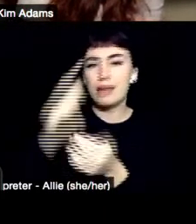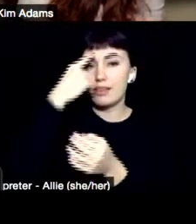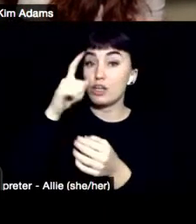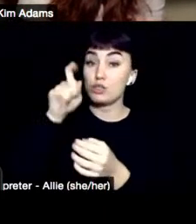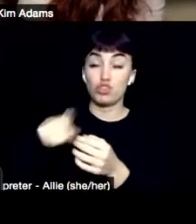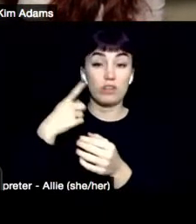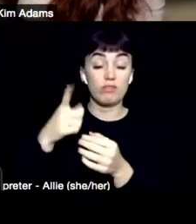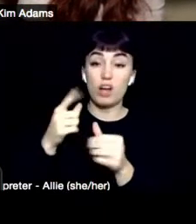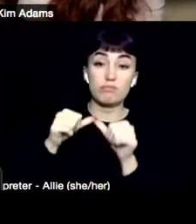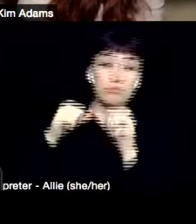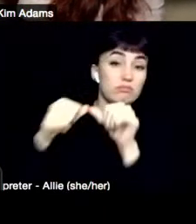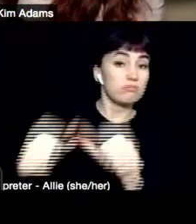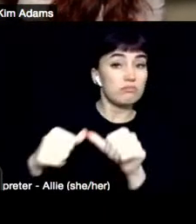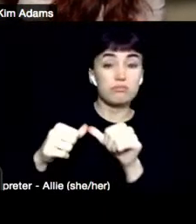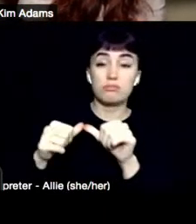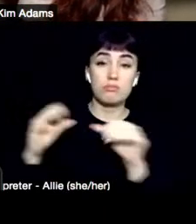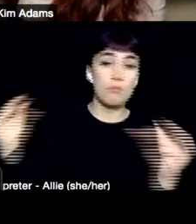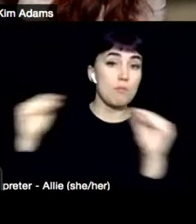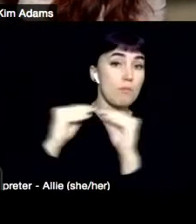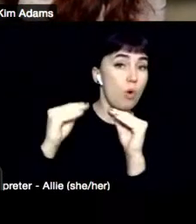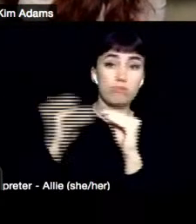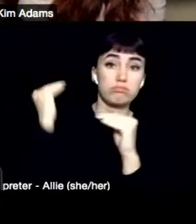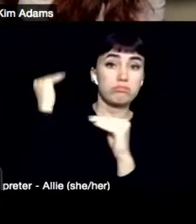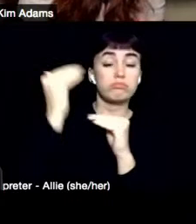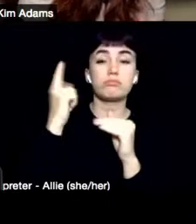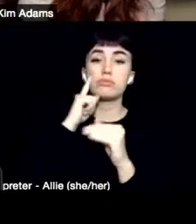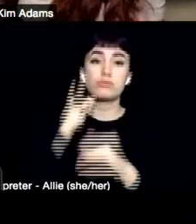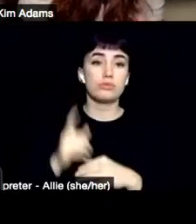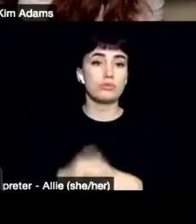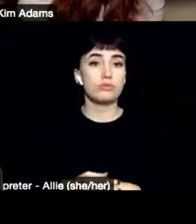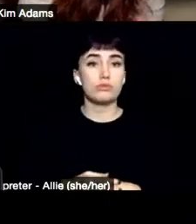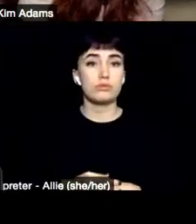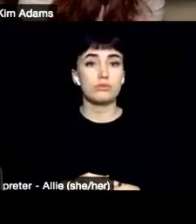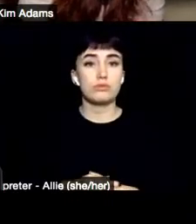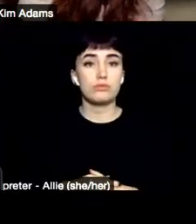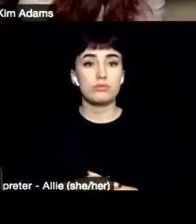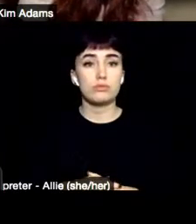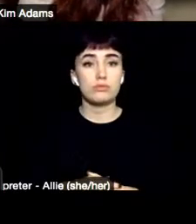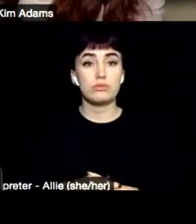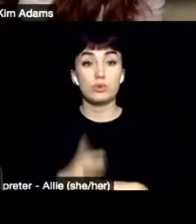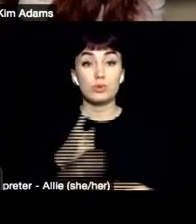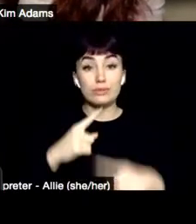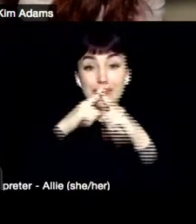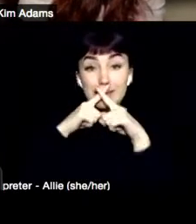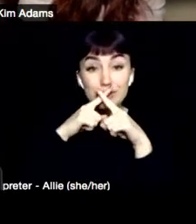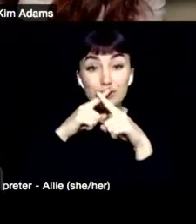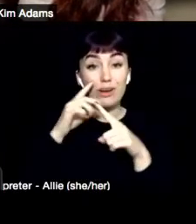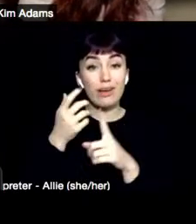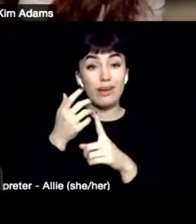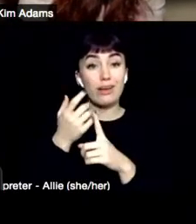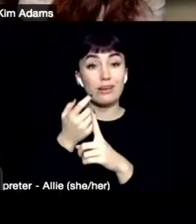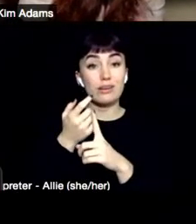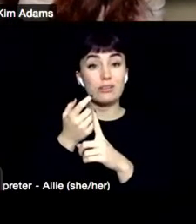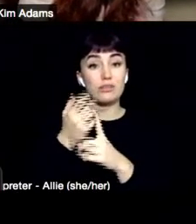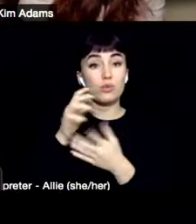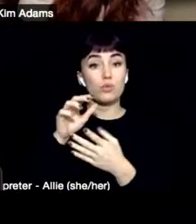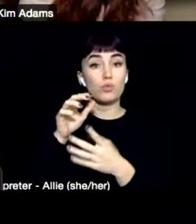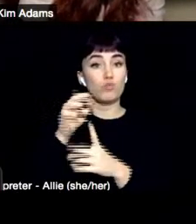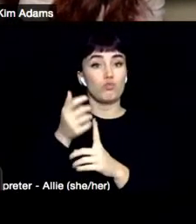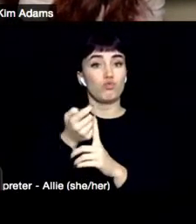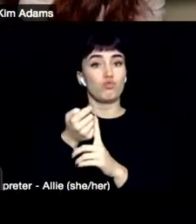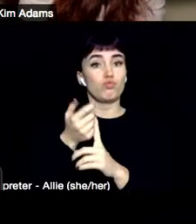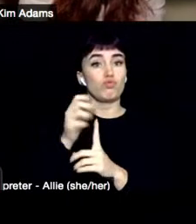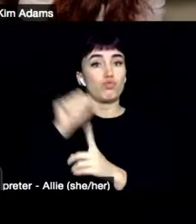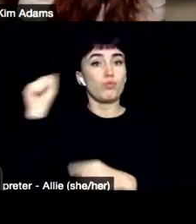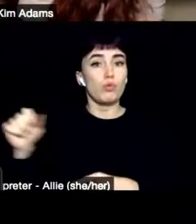further to censor and actually remove Ms. Wilt from the board for what